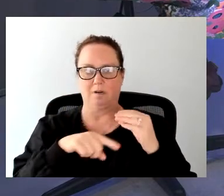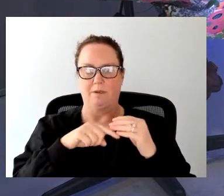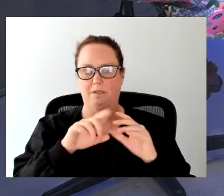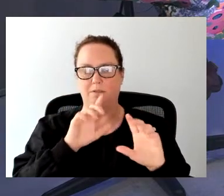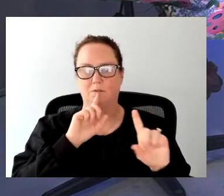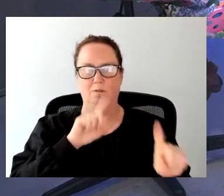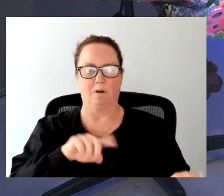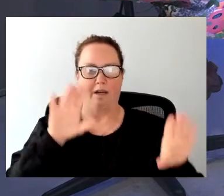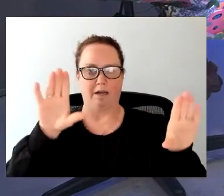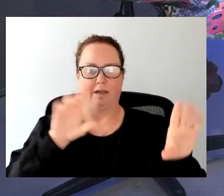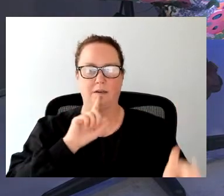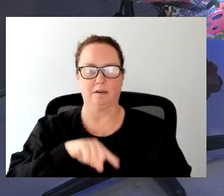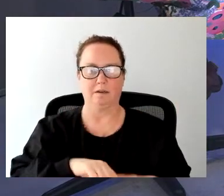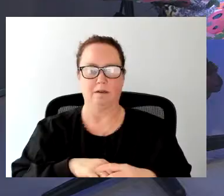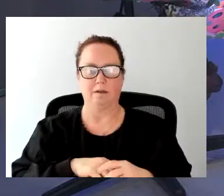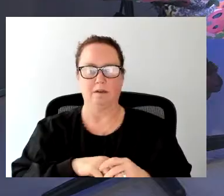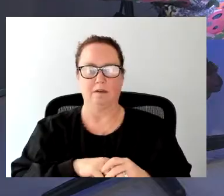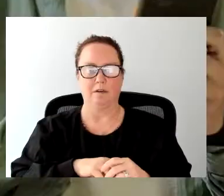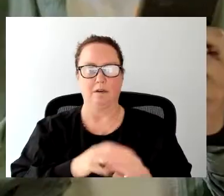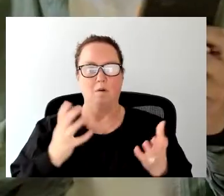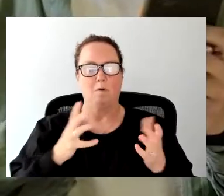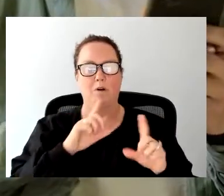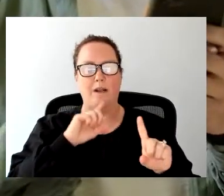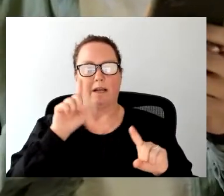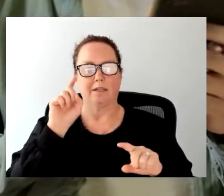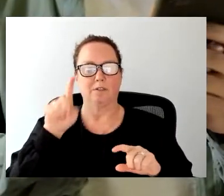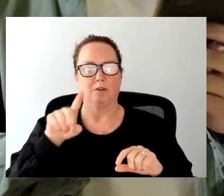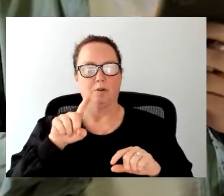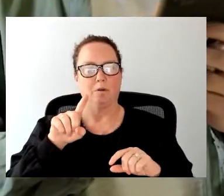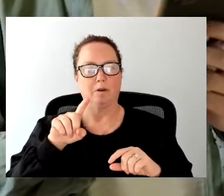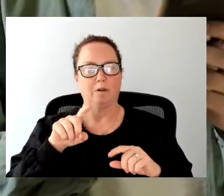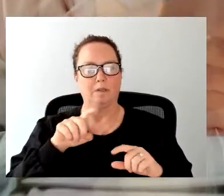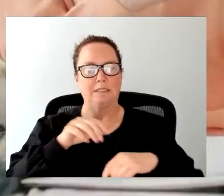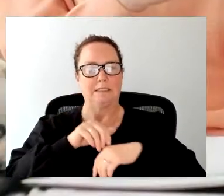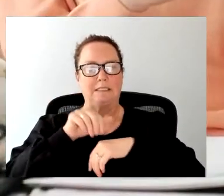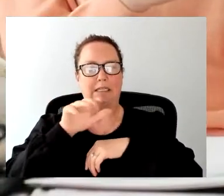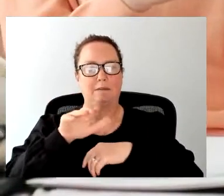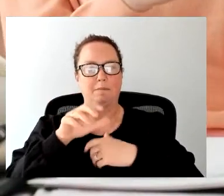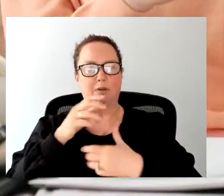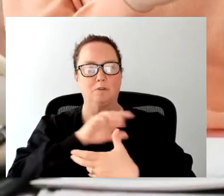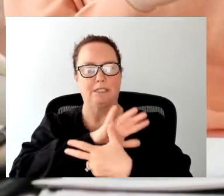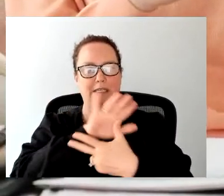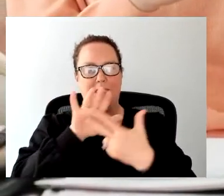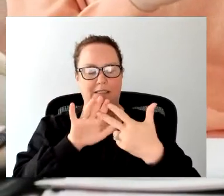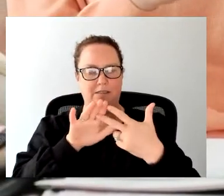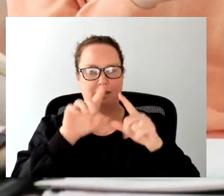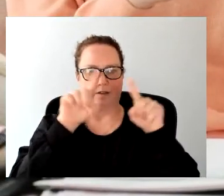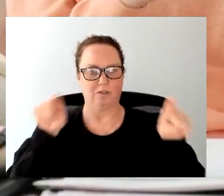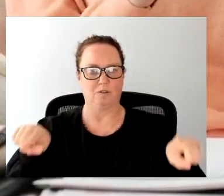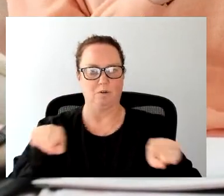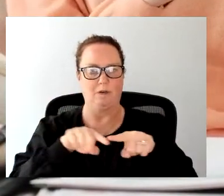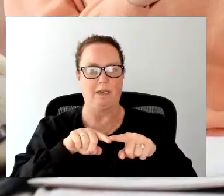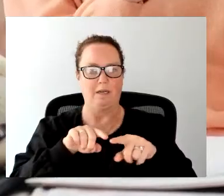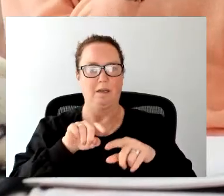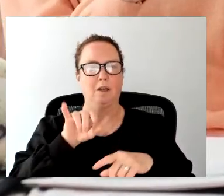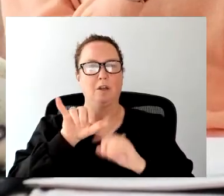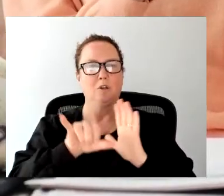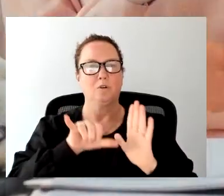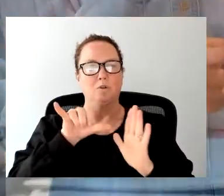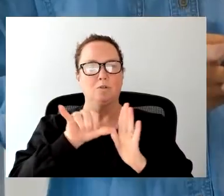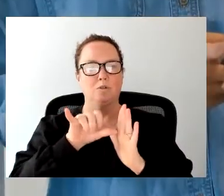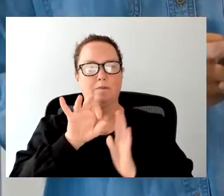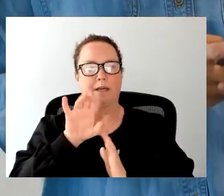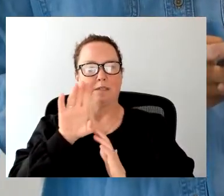you. So we're here to answer your questions. Please send them in using the links on your screen, YouTube, Facebook, or email the Medical News